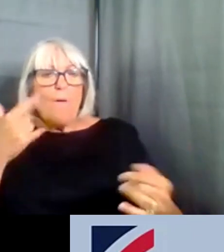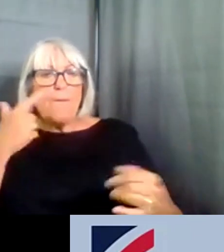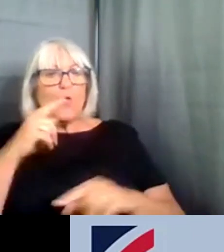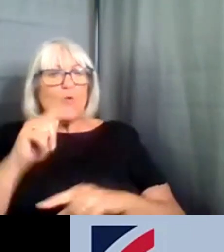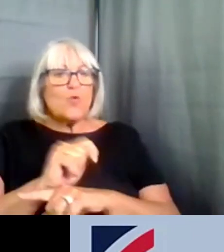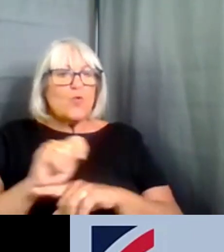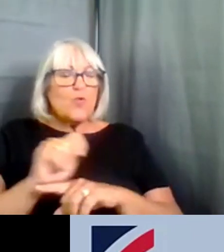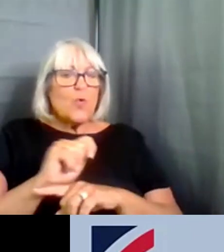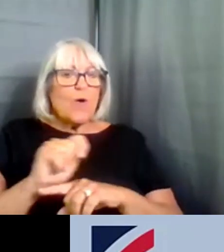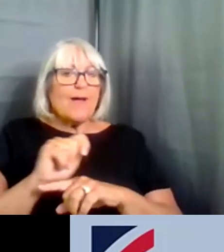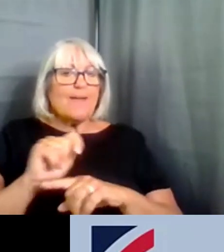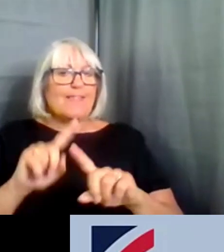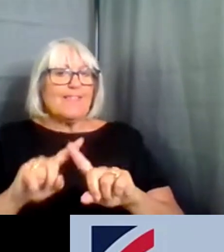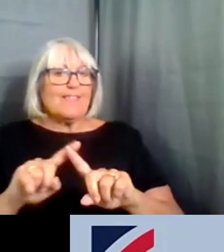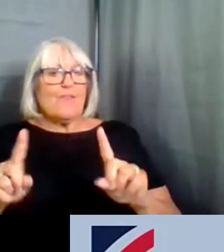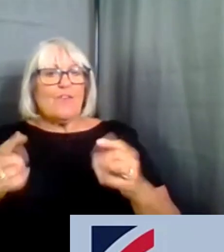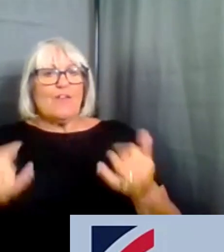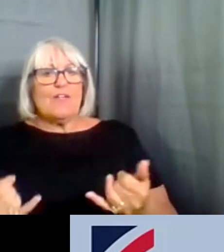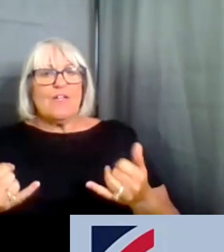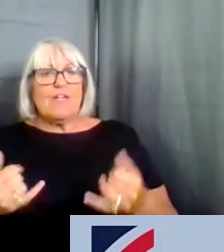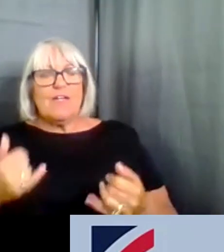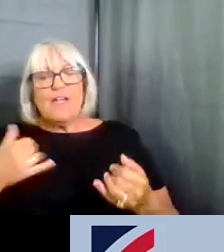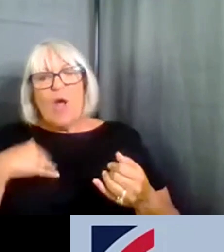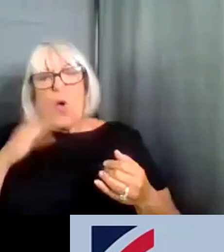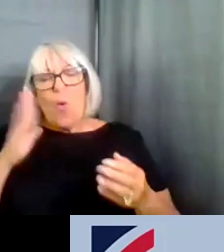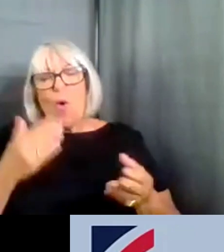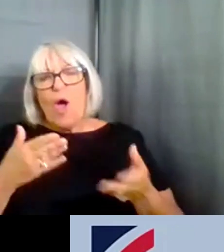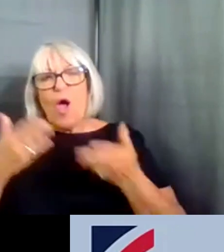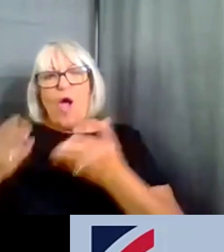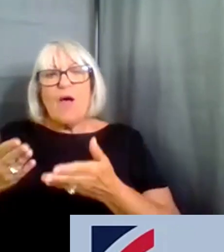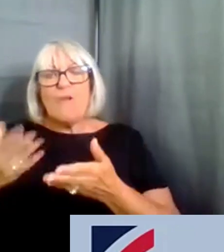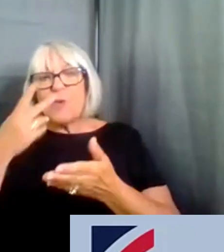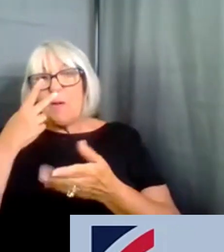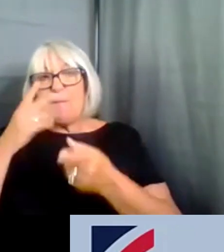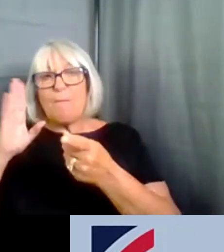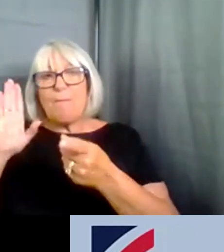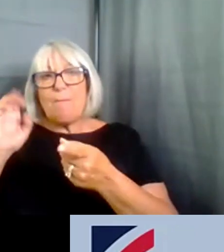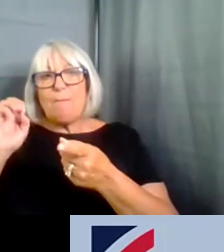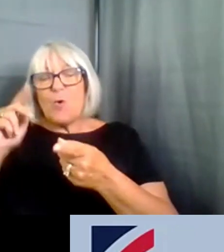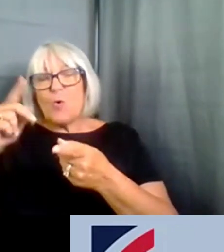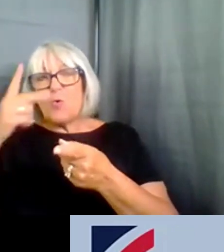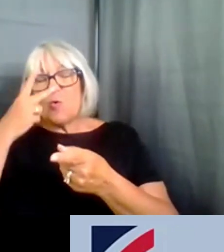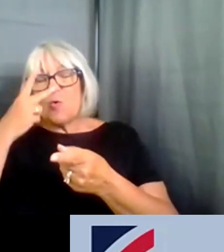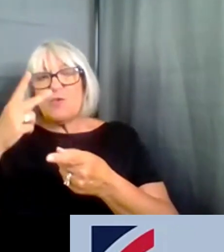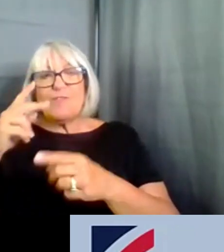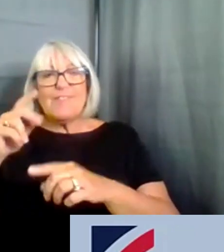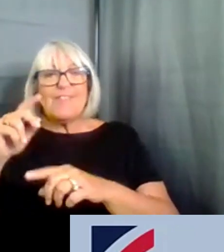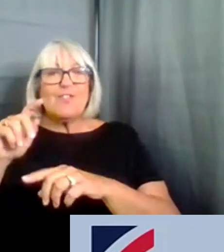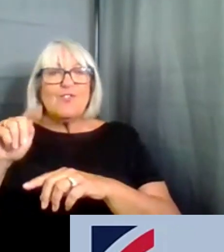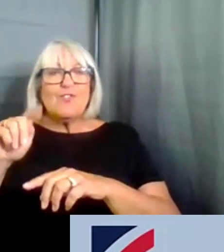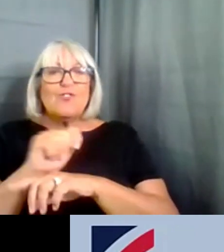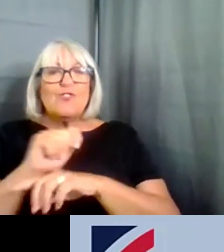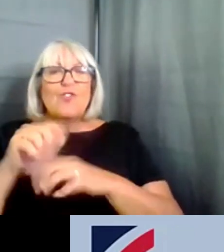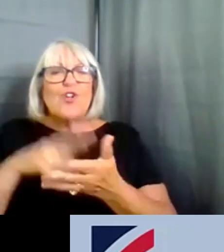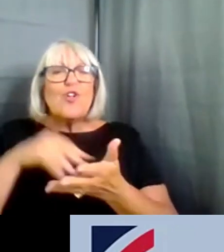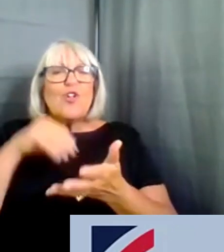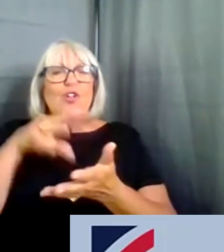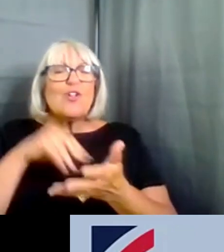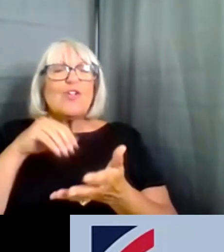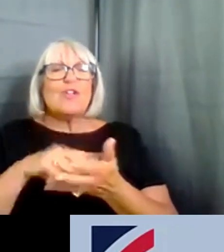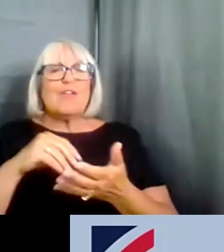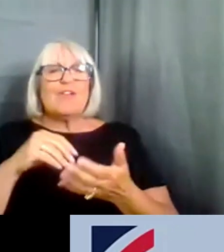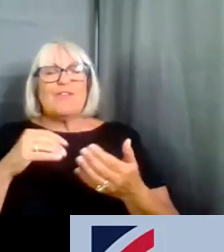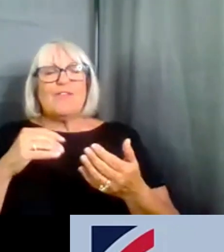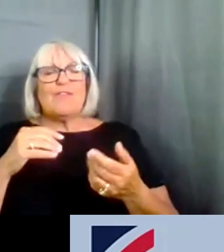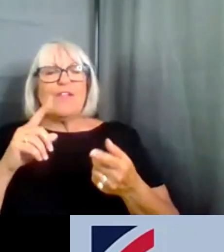invite you in. When you talk about apprenticeships and you see them growing in spaces like the financial industry or the insurance